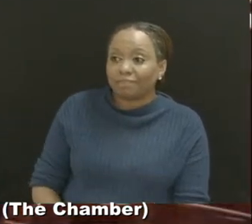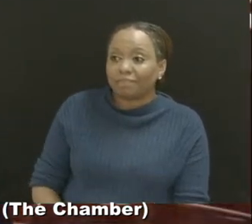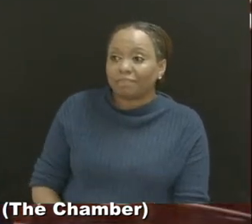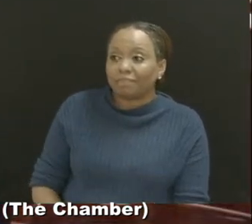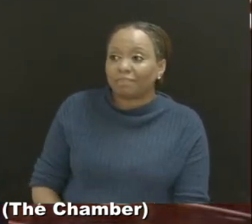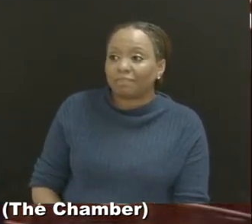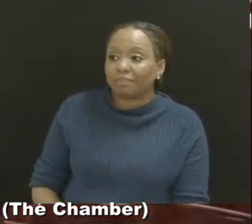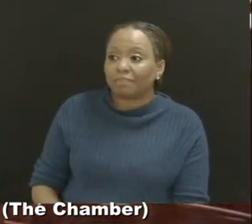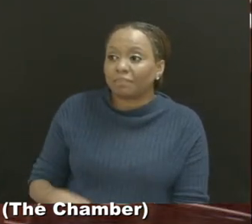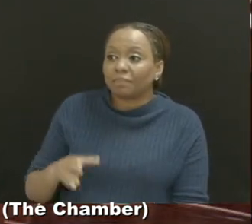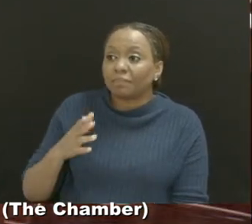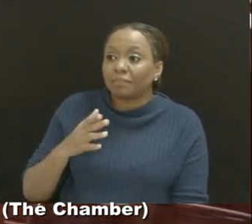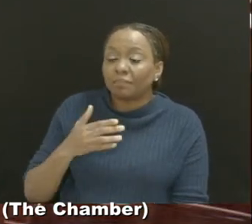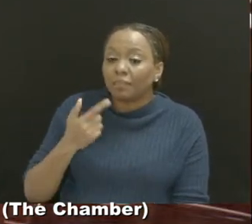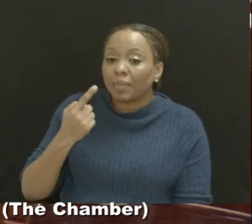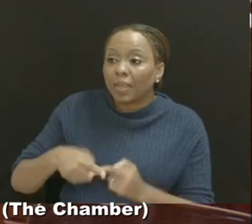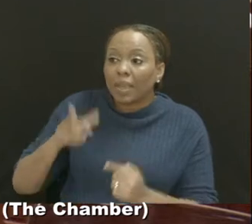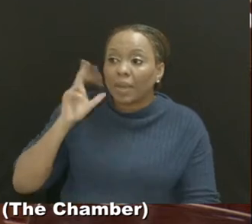Mike,